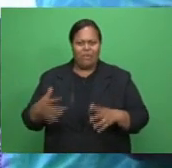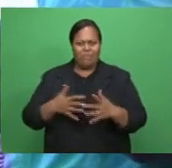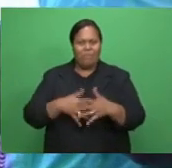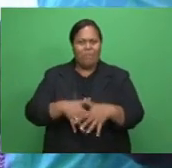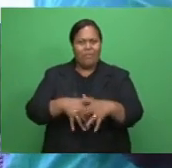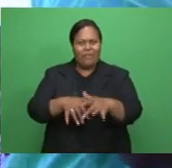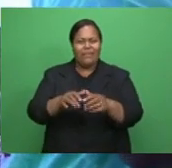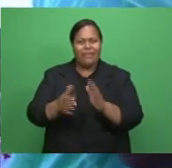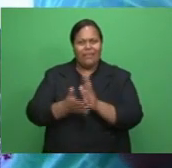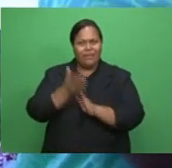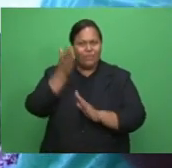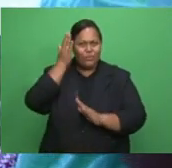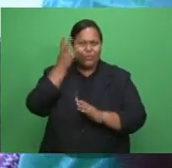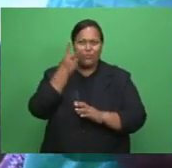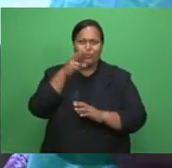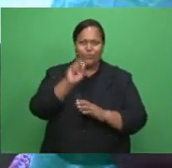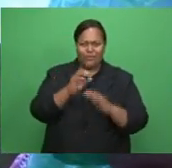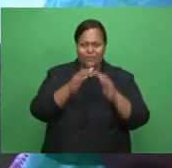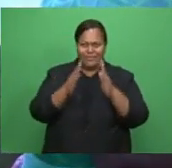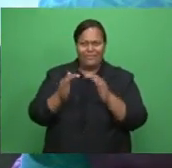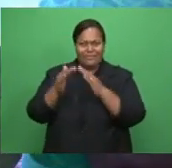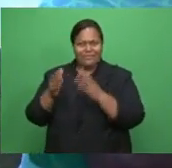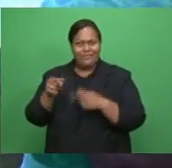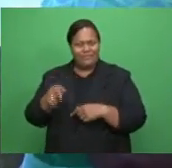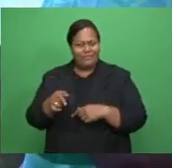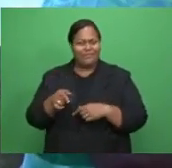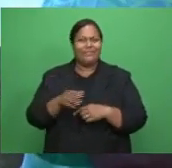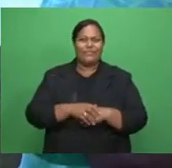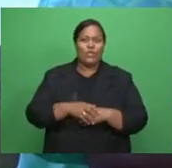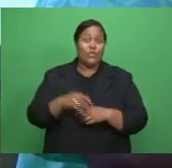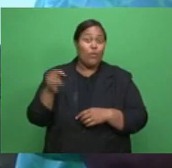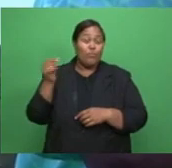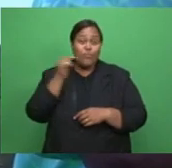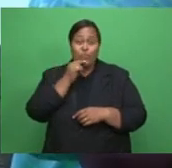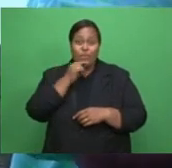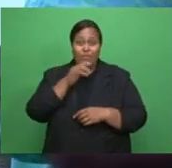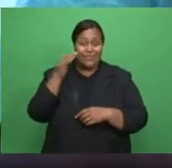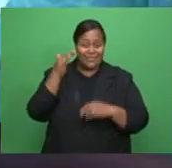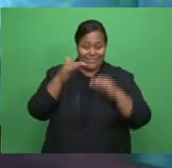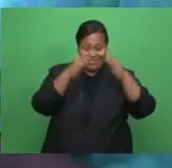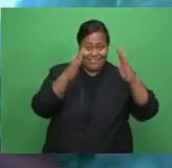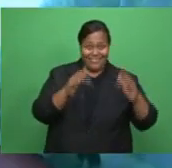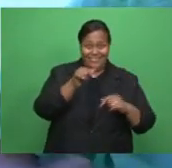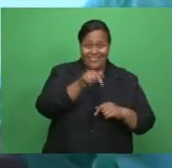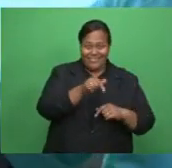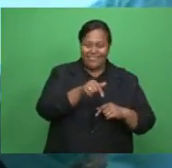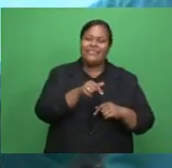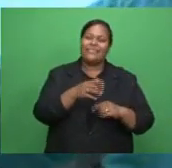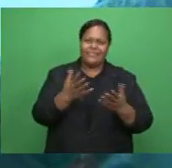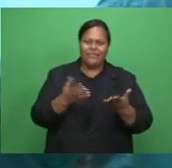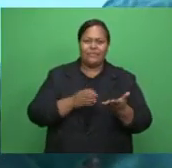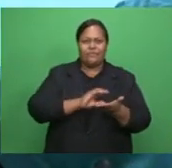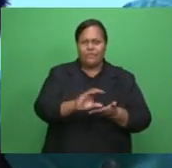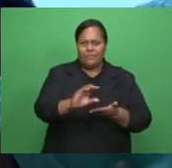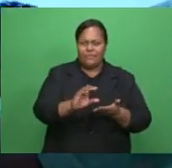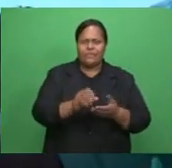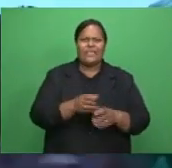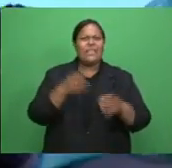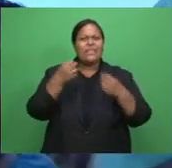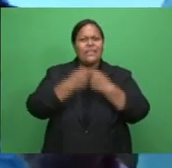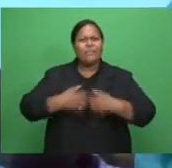have been upgraded or rebuilt, with the boys' hostel being the government's final project. The dormitory was damaged by fire